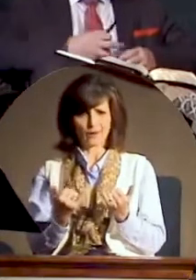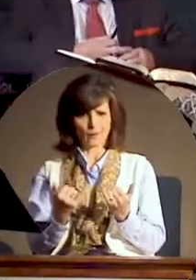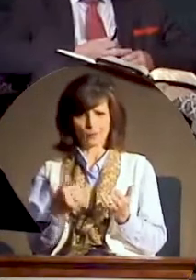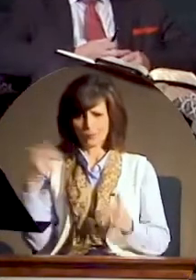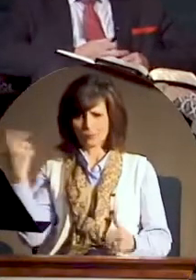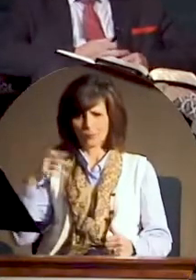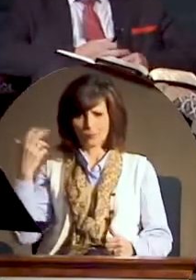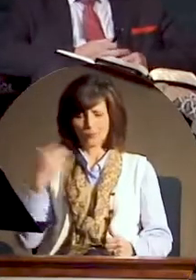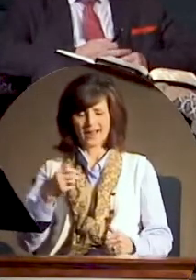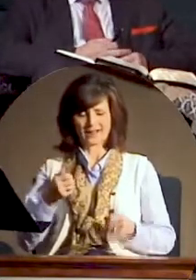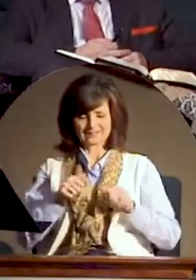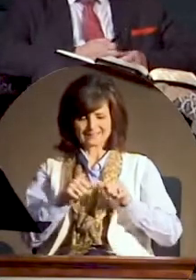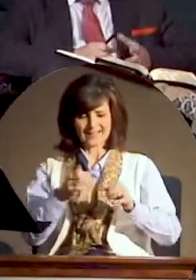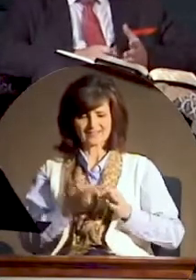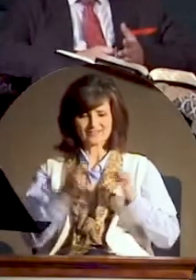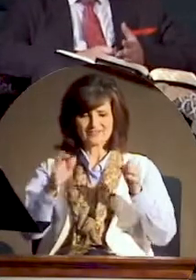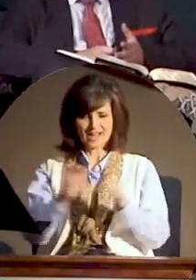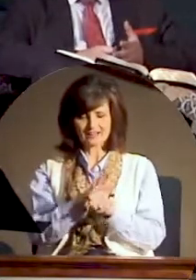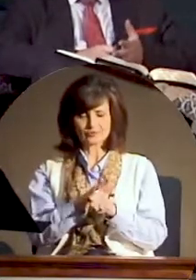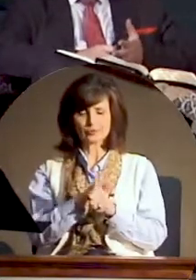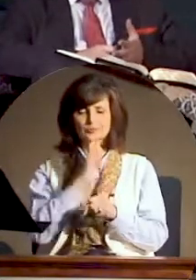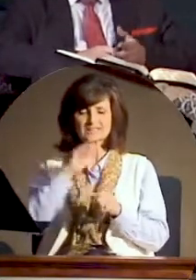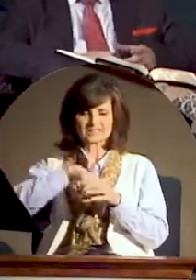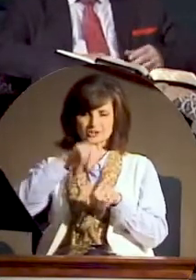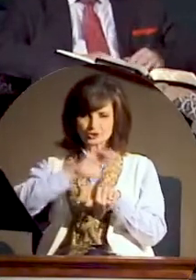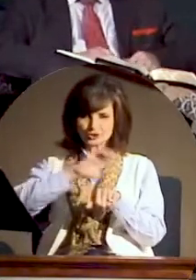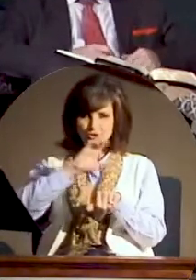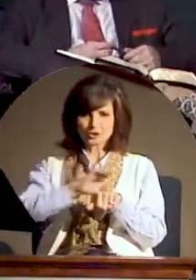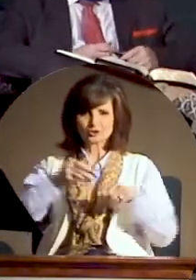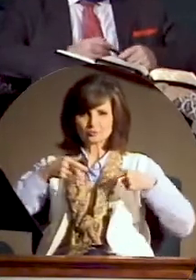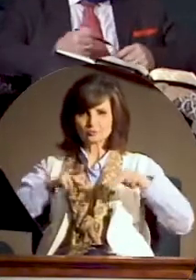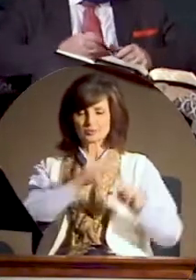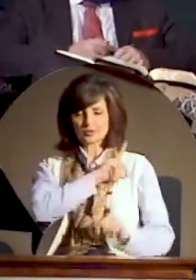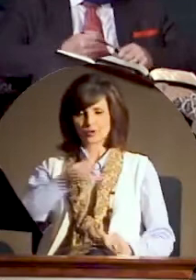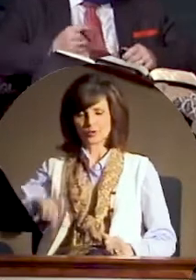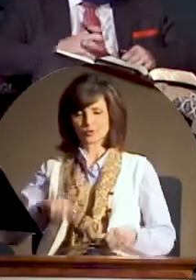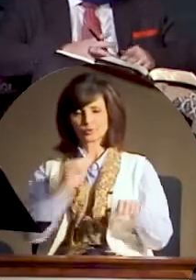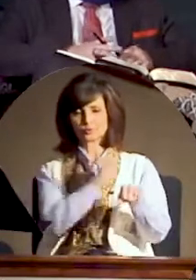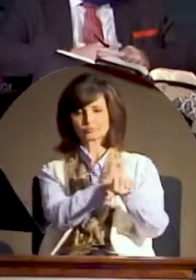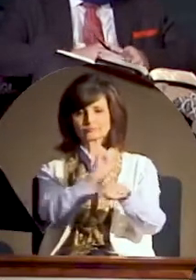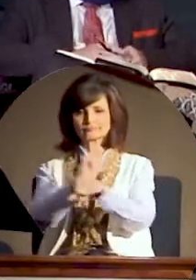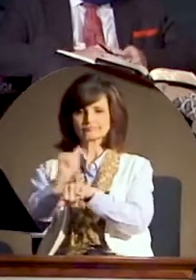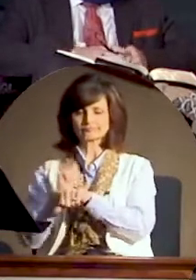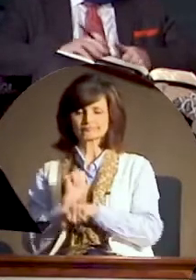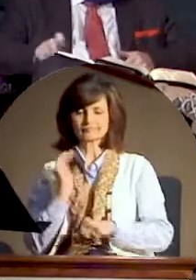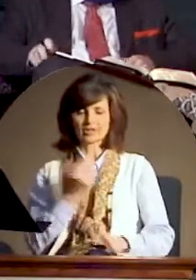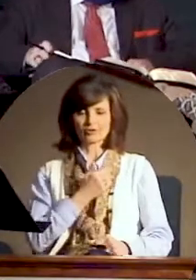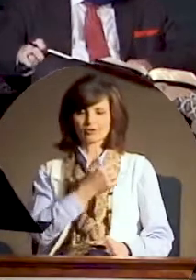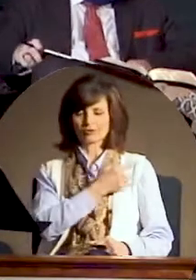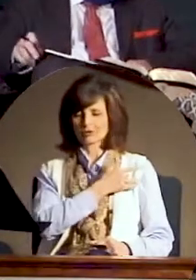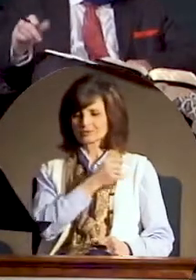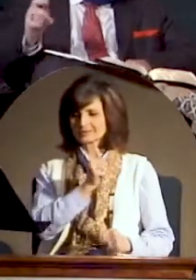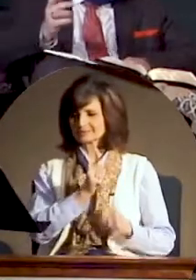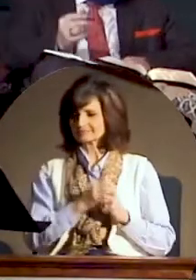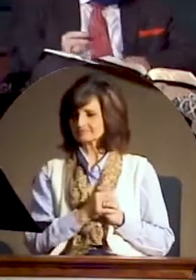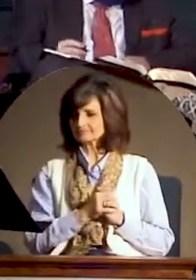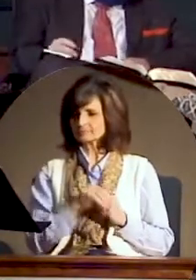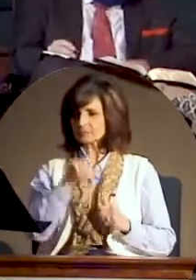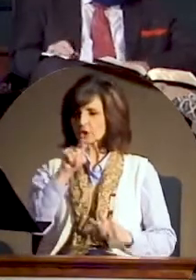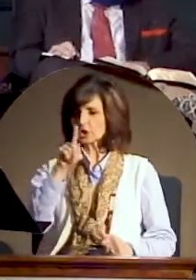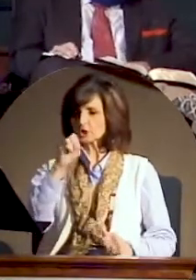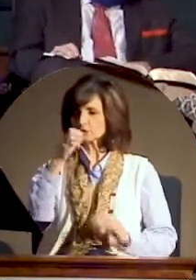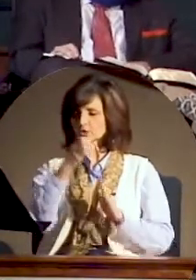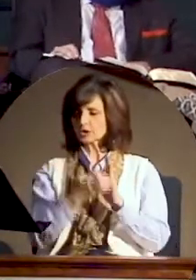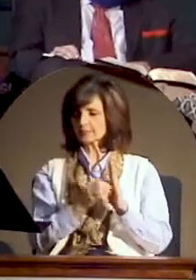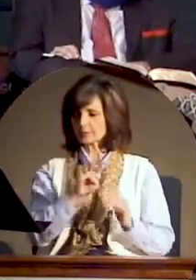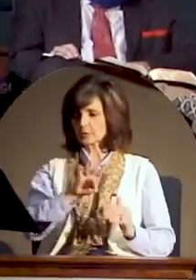good night. Let's stay faithful and be in church and allow the Lord to work in our hearts in these days. Luke chapter